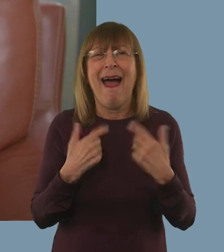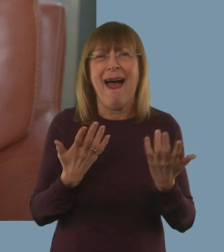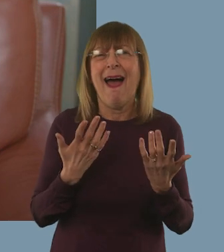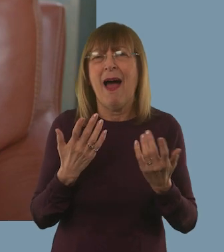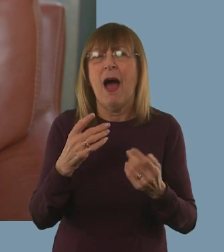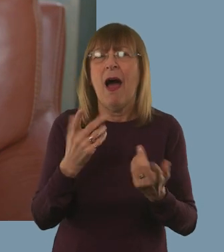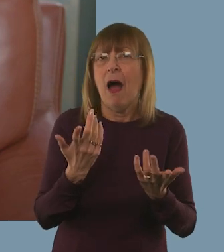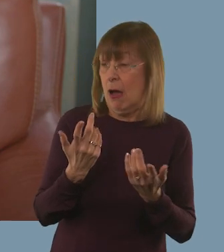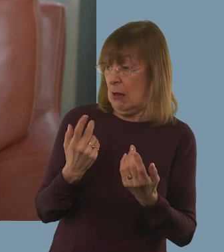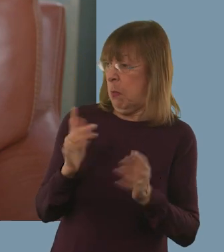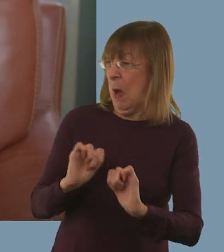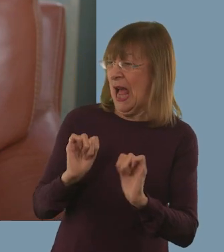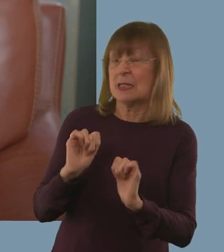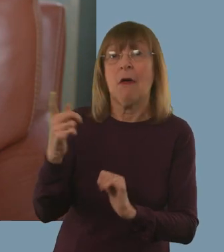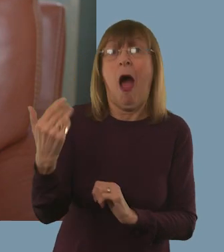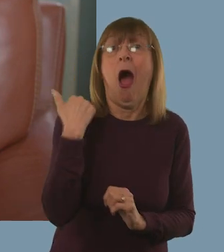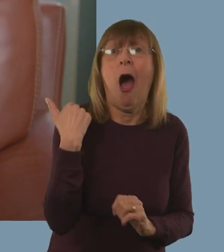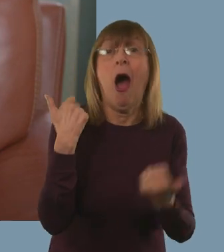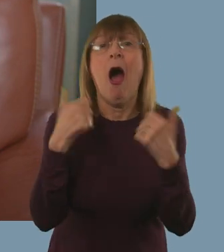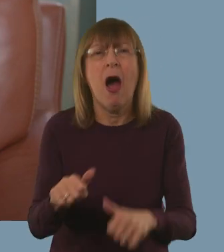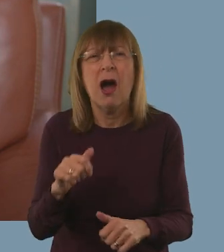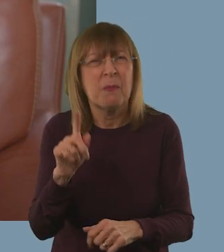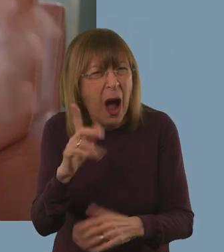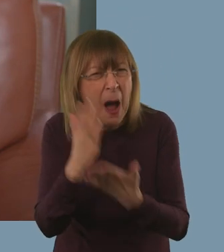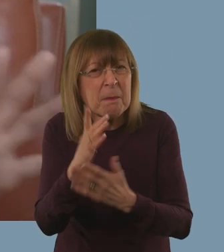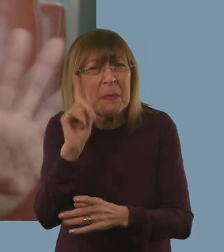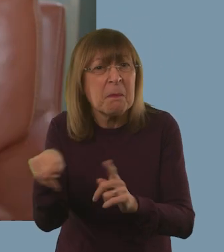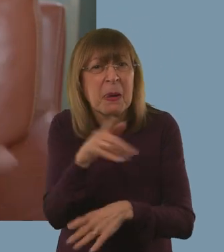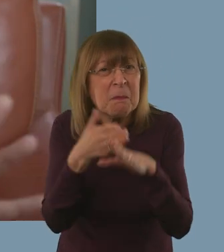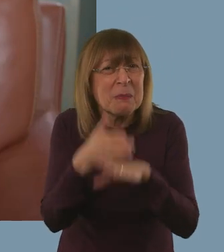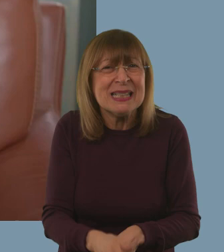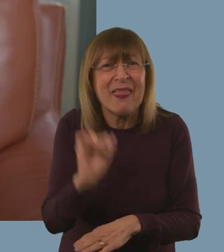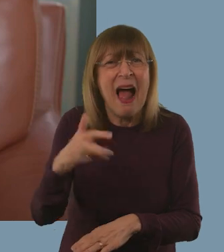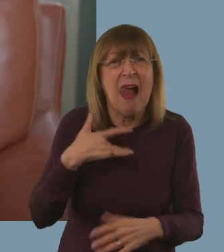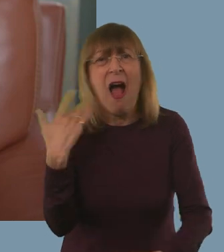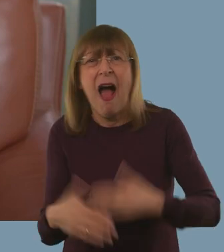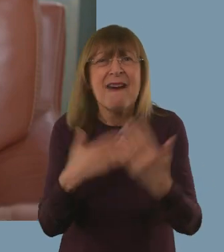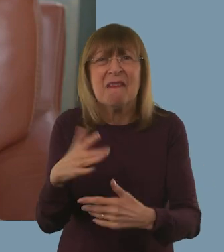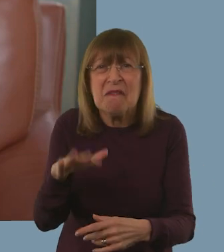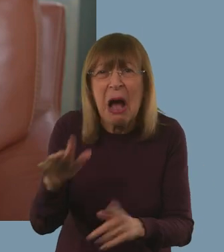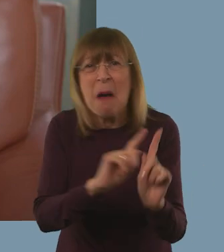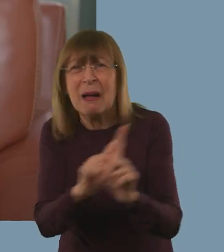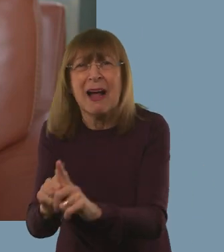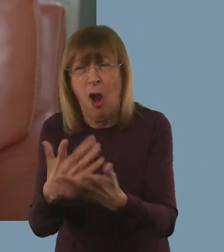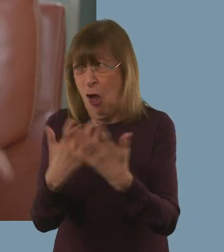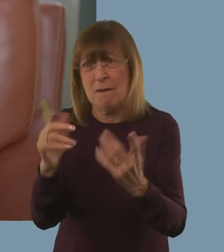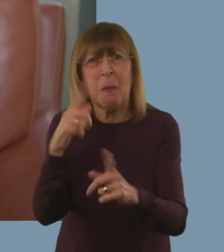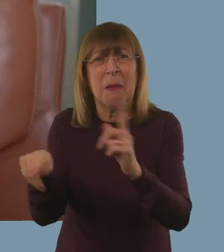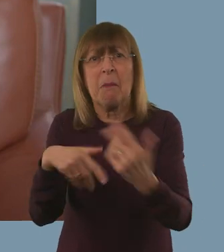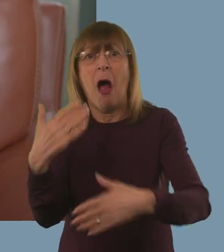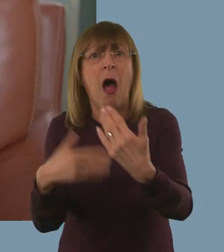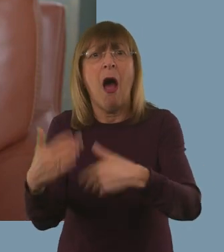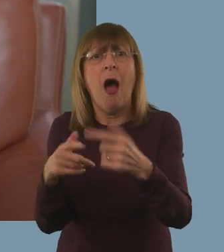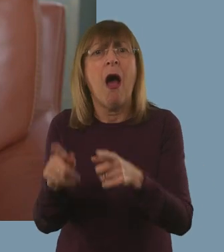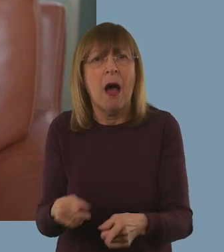to, obviously it happens by itself anyway, where people are busy with their own lives, their own families, things, you know, just life keeps going on for lots of people. For you, kind